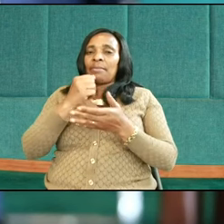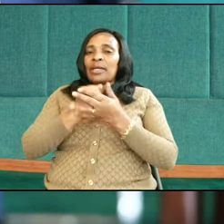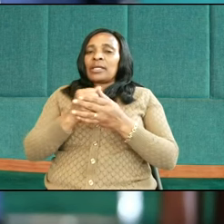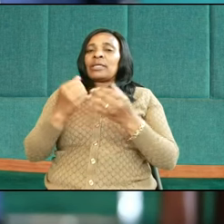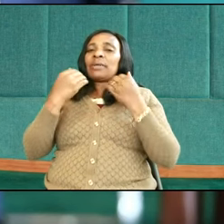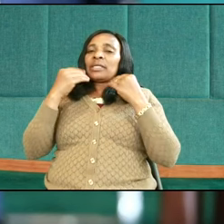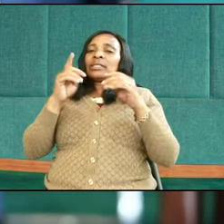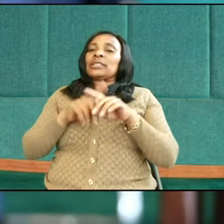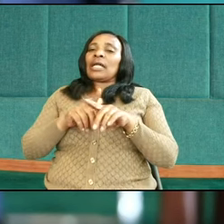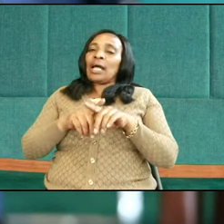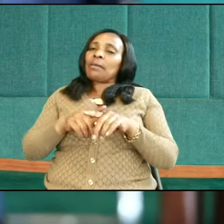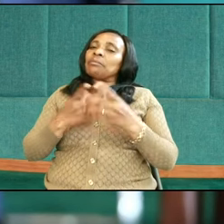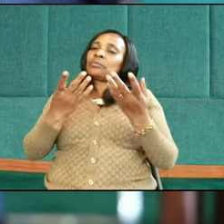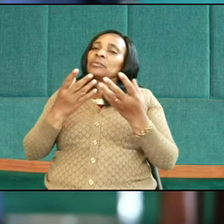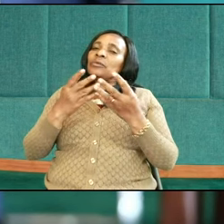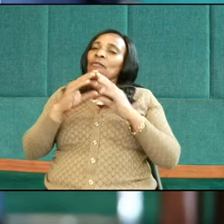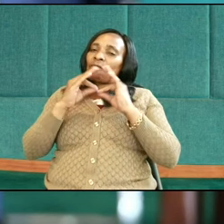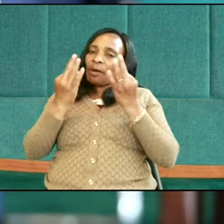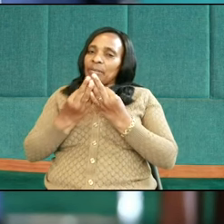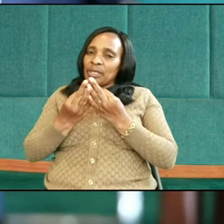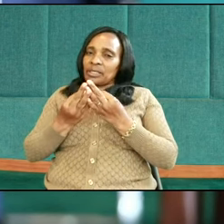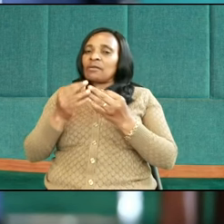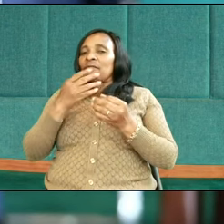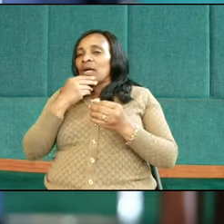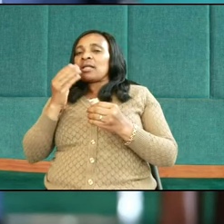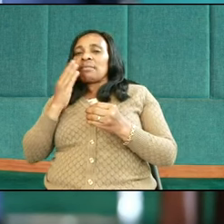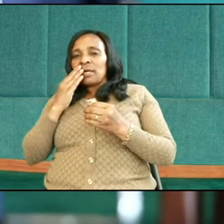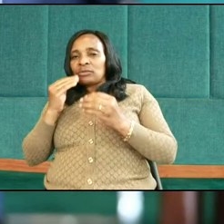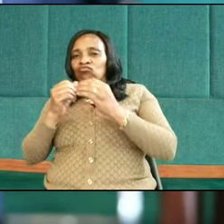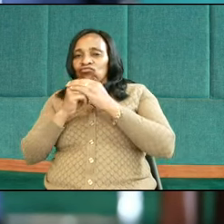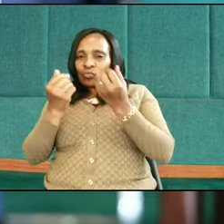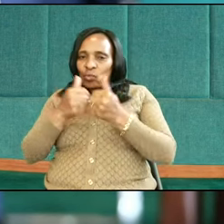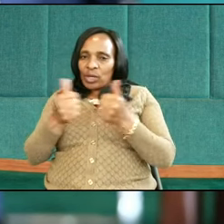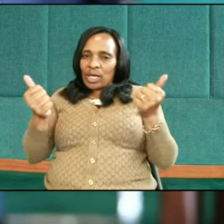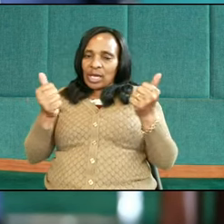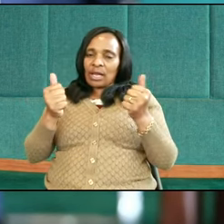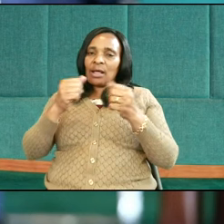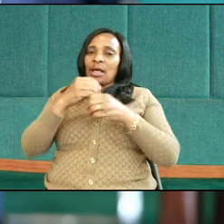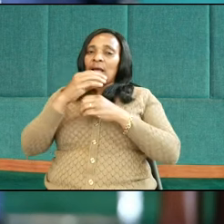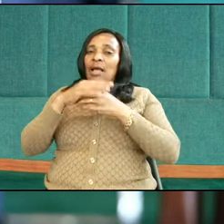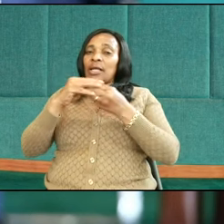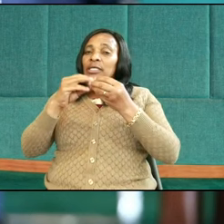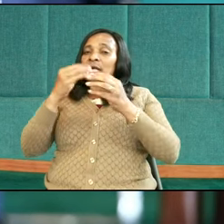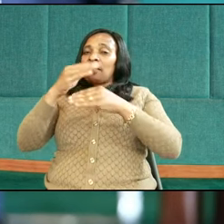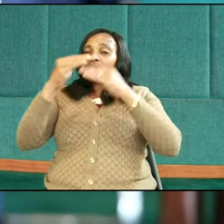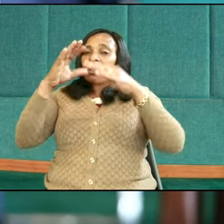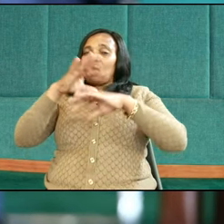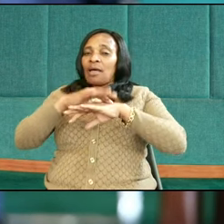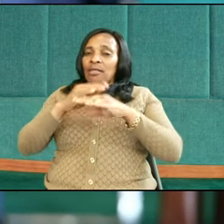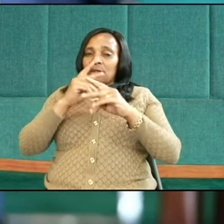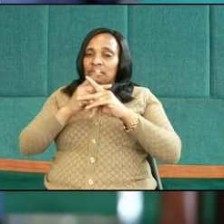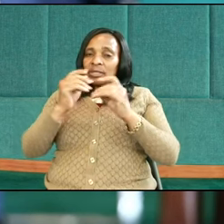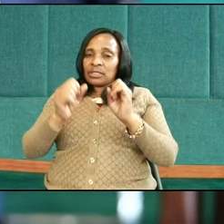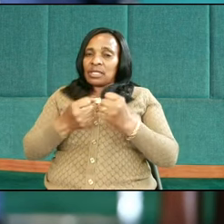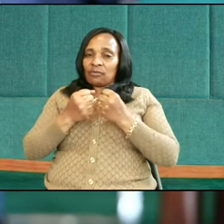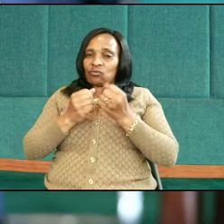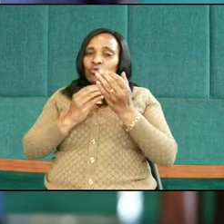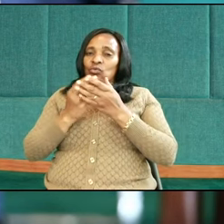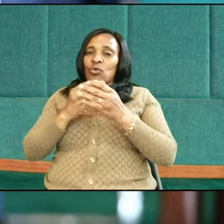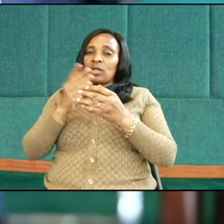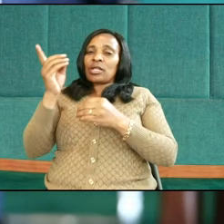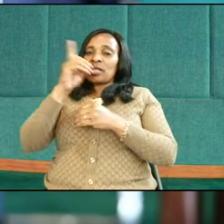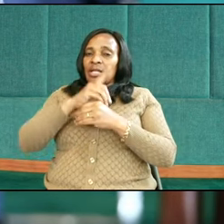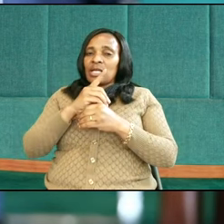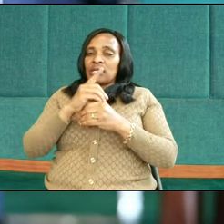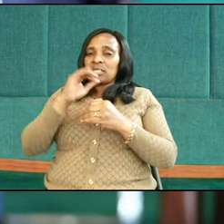prayed with father and mother at family worship. The creator of heaven and earth, we thank you for keeping us safe throughout the day. Jennifer said in